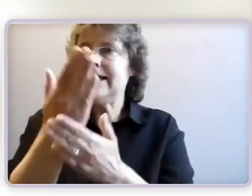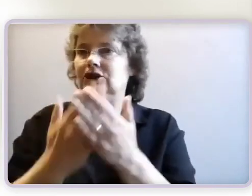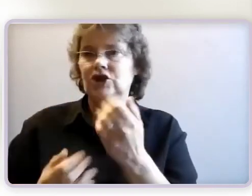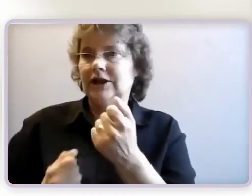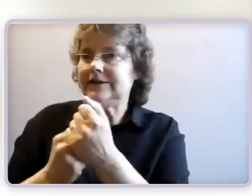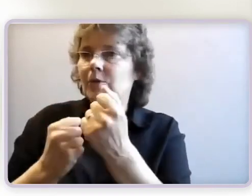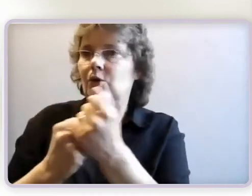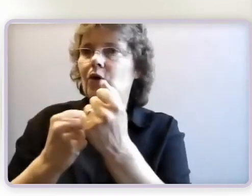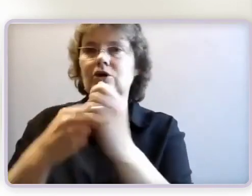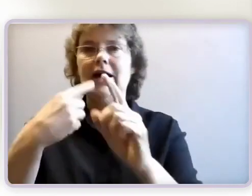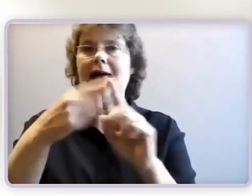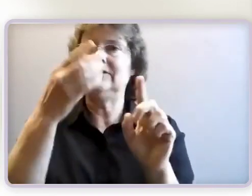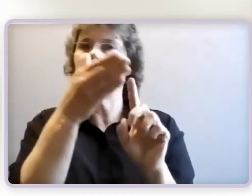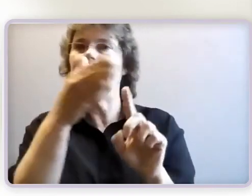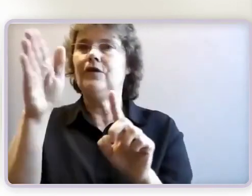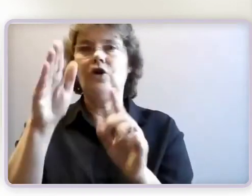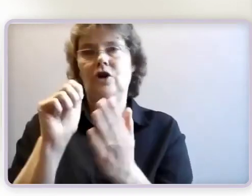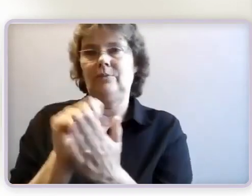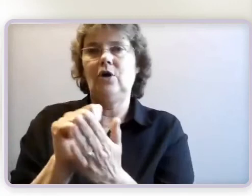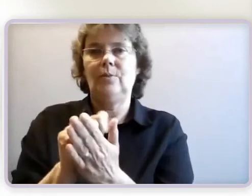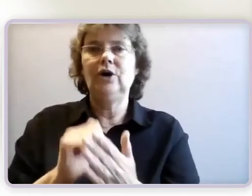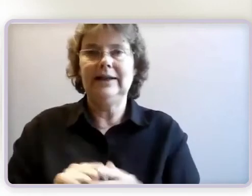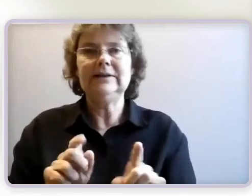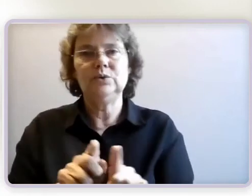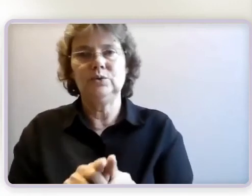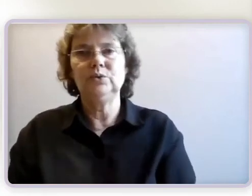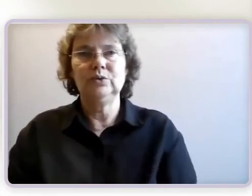on appropriately as we can.